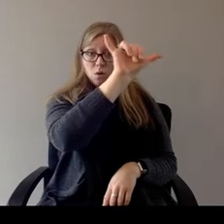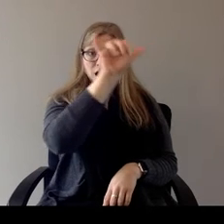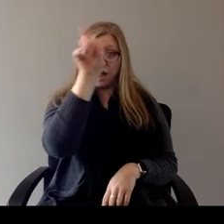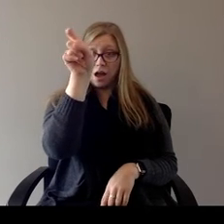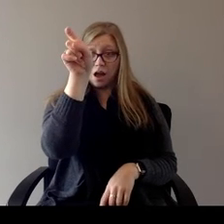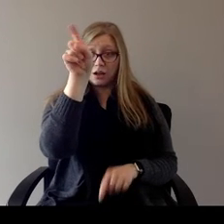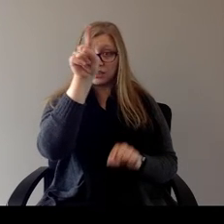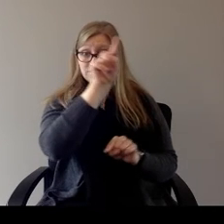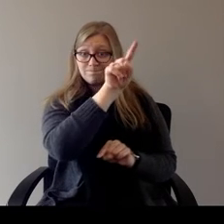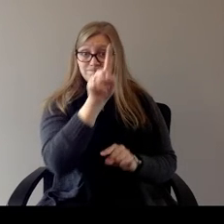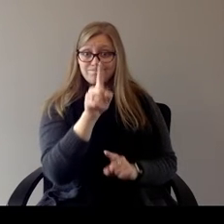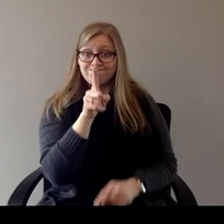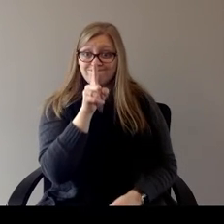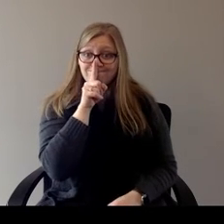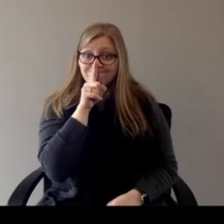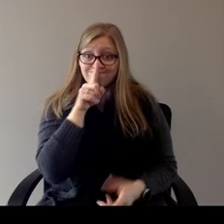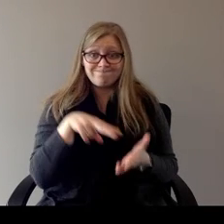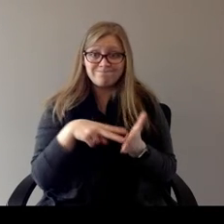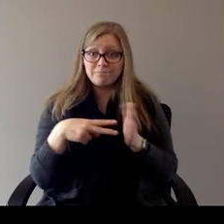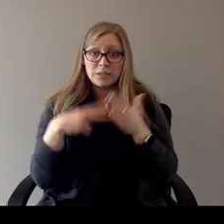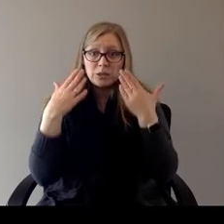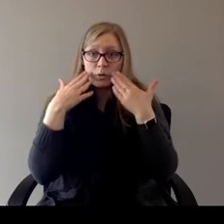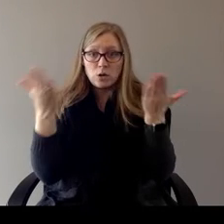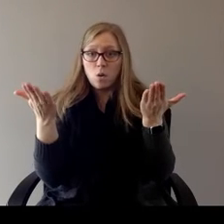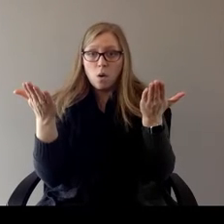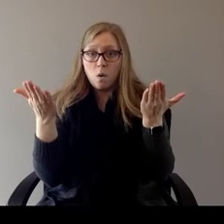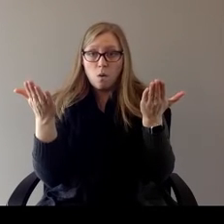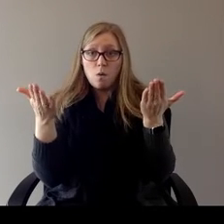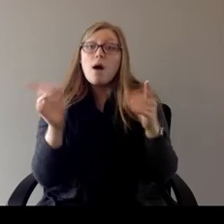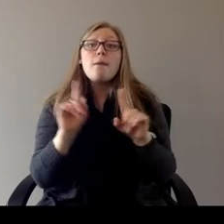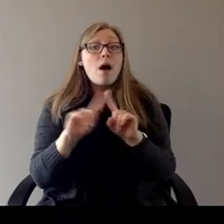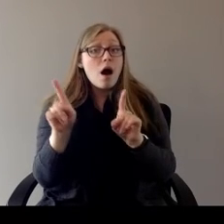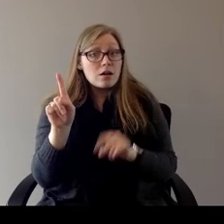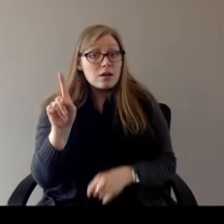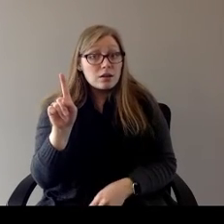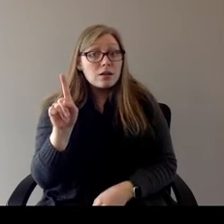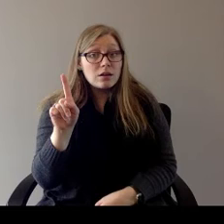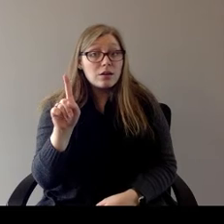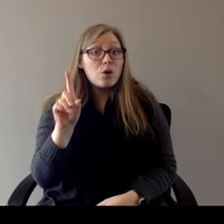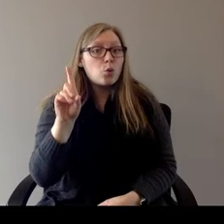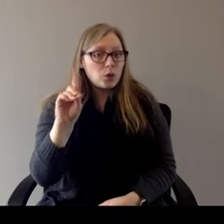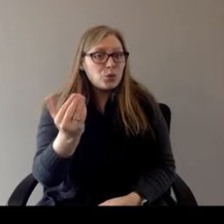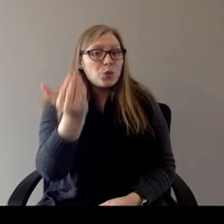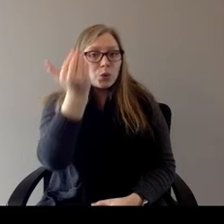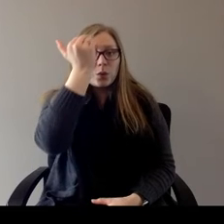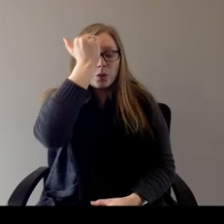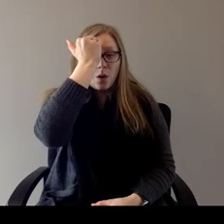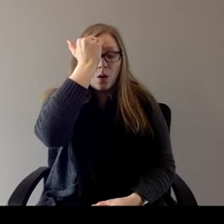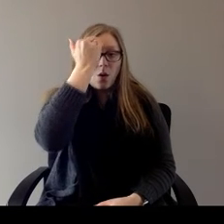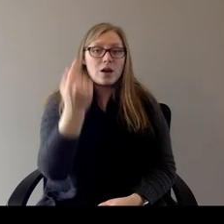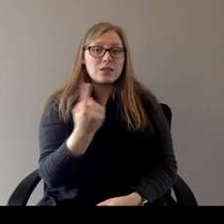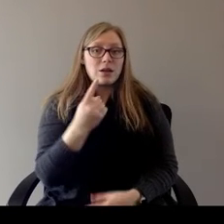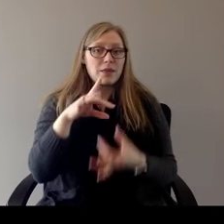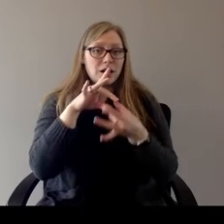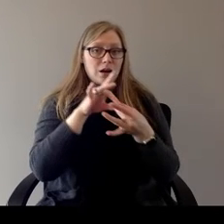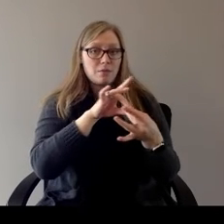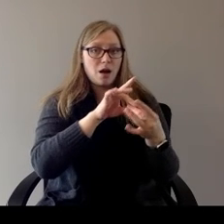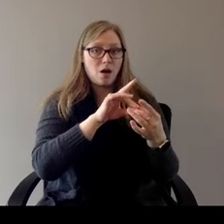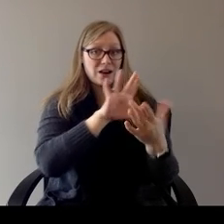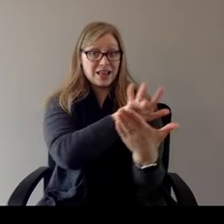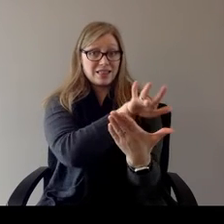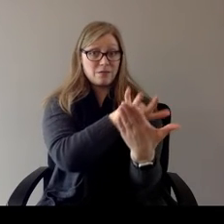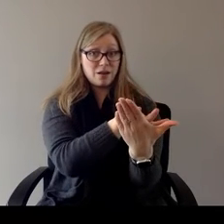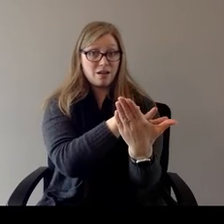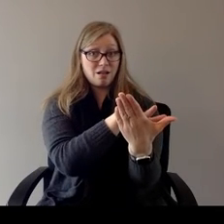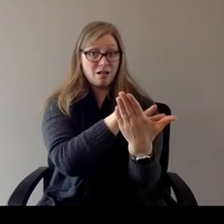don't know anything about those two sides. But we do know something about the angle. And